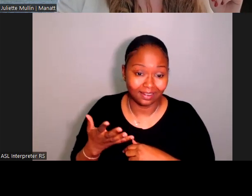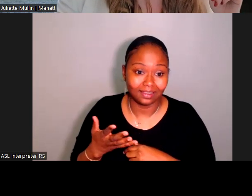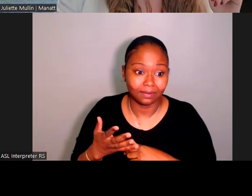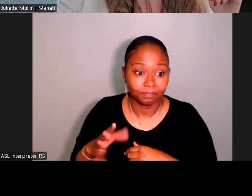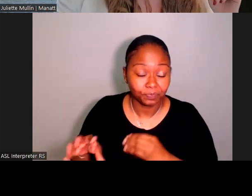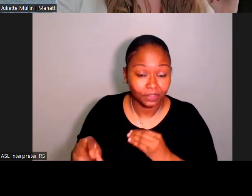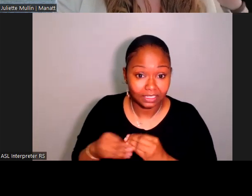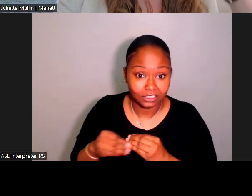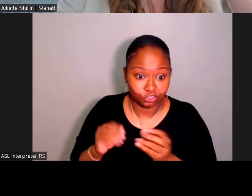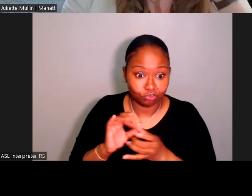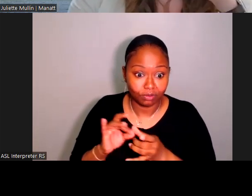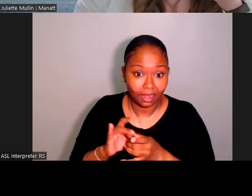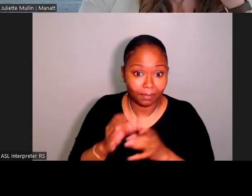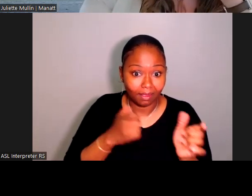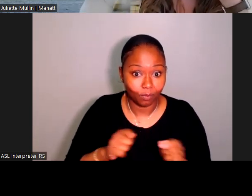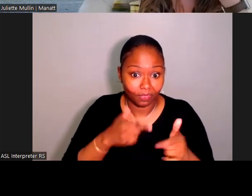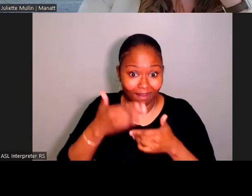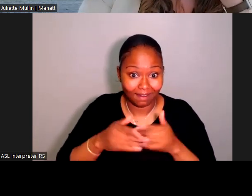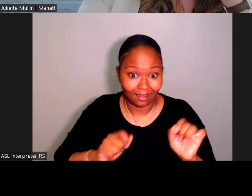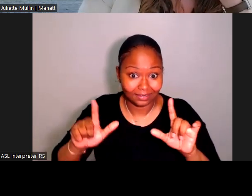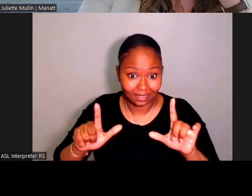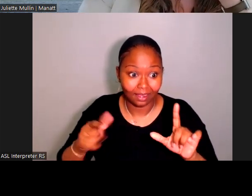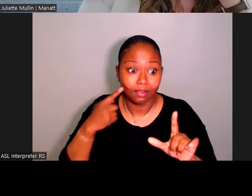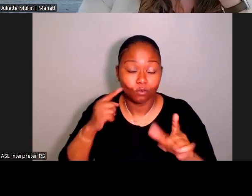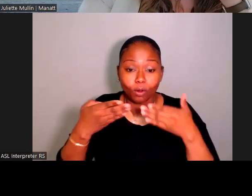next slide, into the public comments.